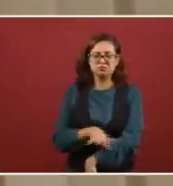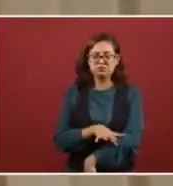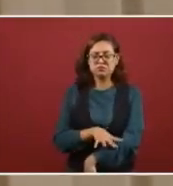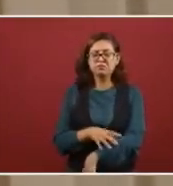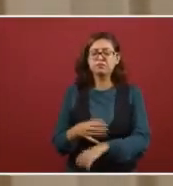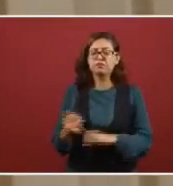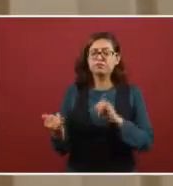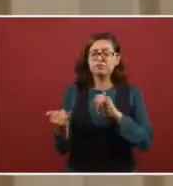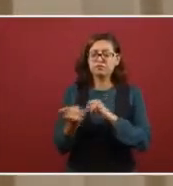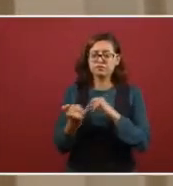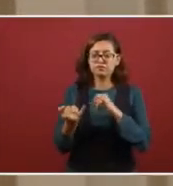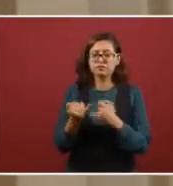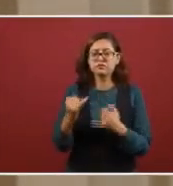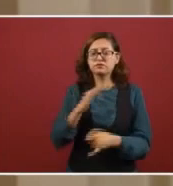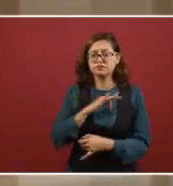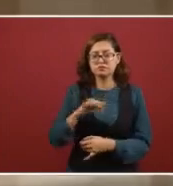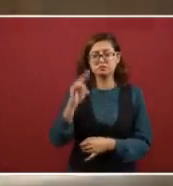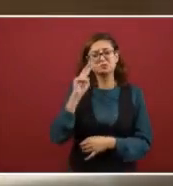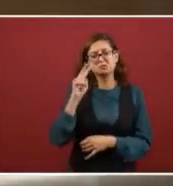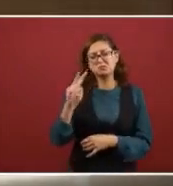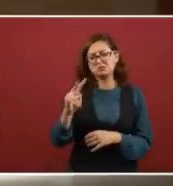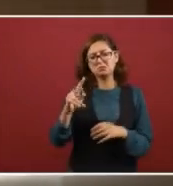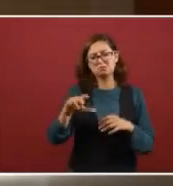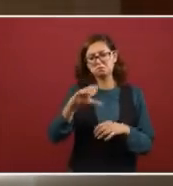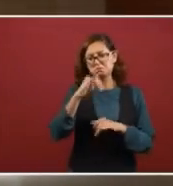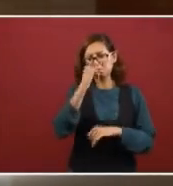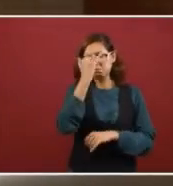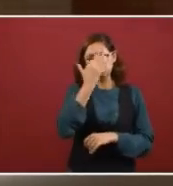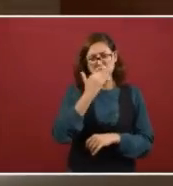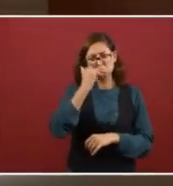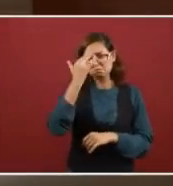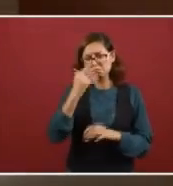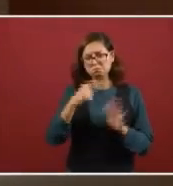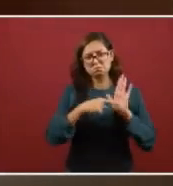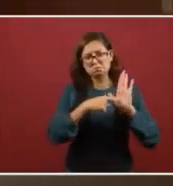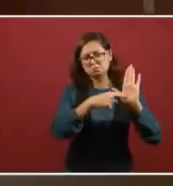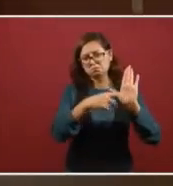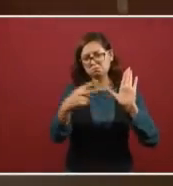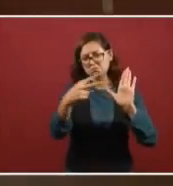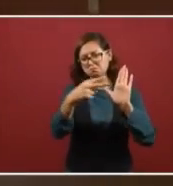And you can see the characteristics of the home. And